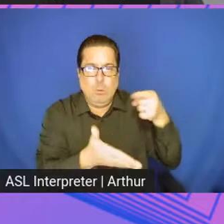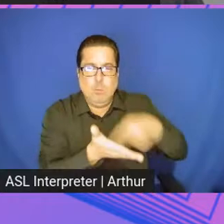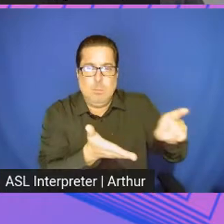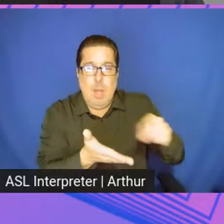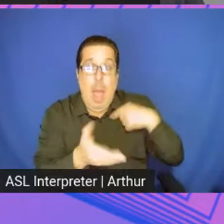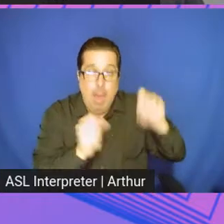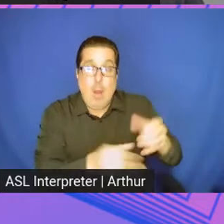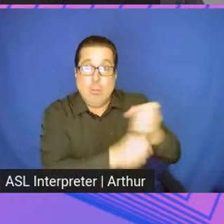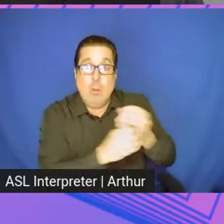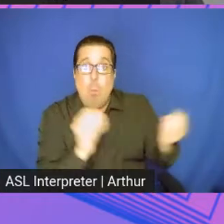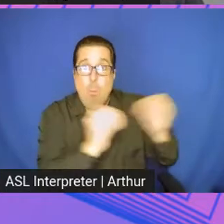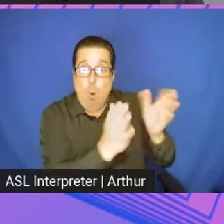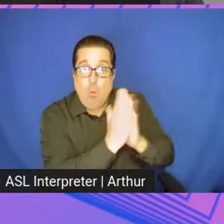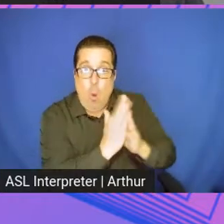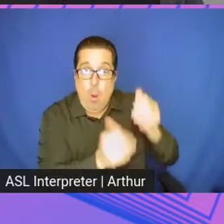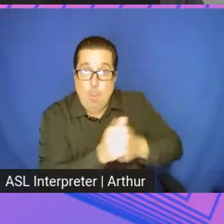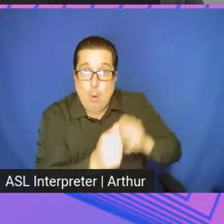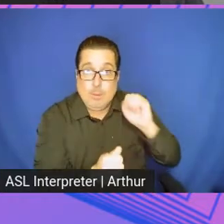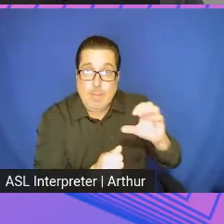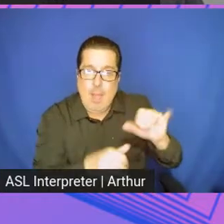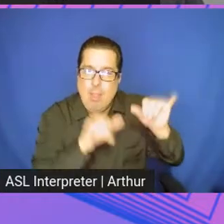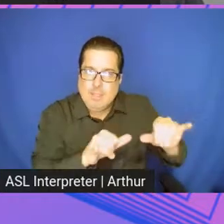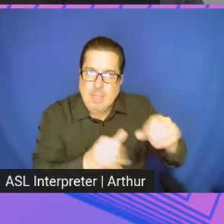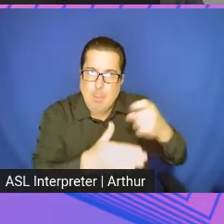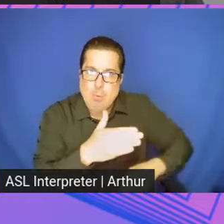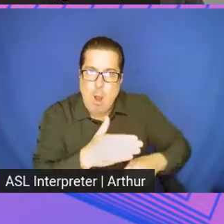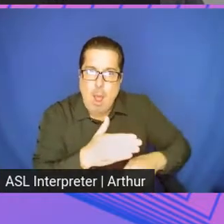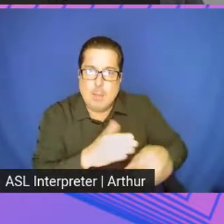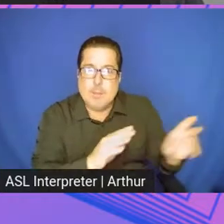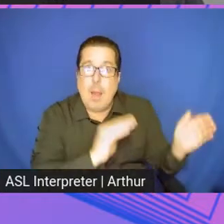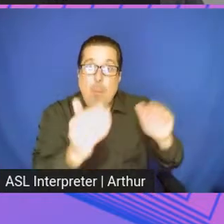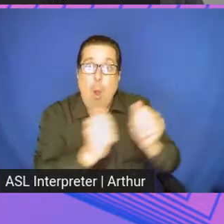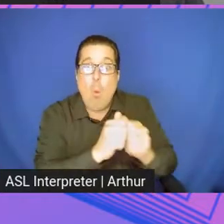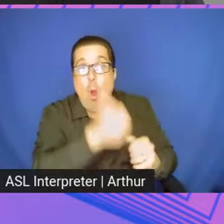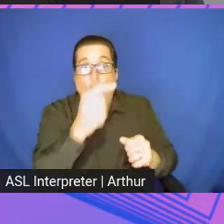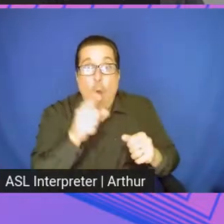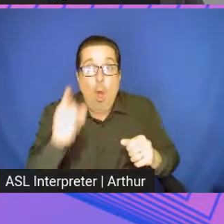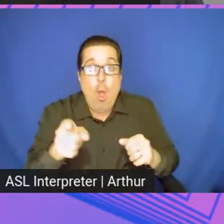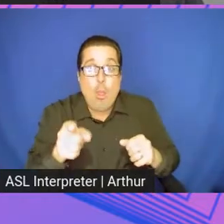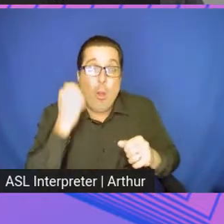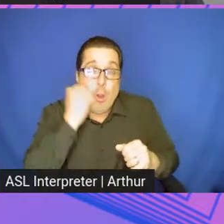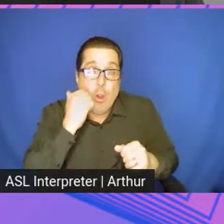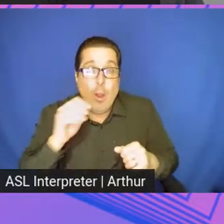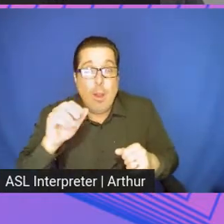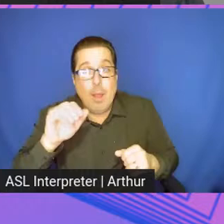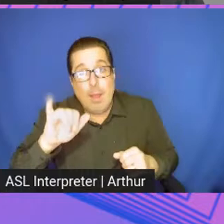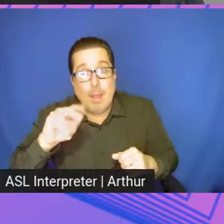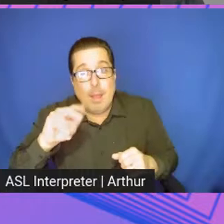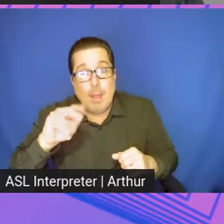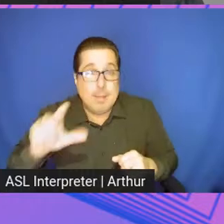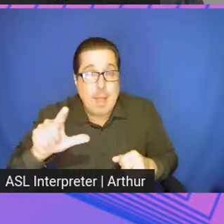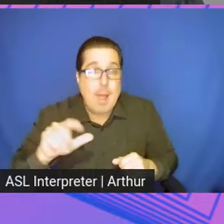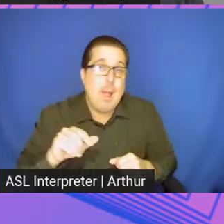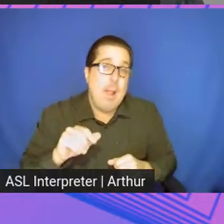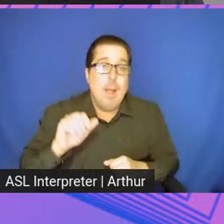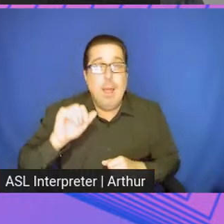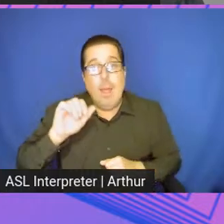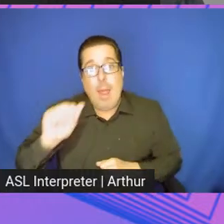second at the same price than I could on a traditional, Intel or AMD